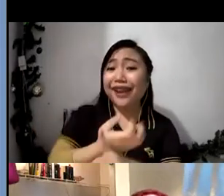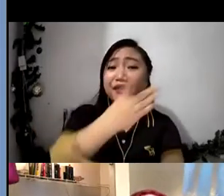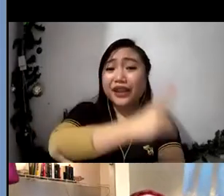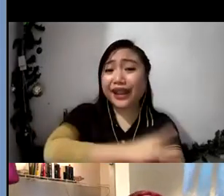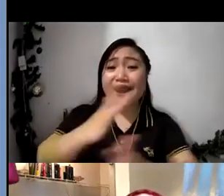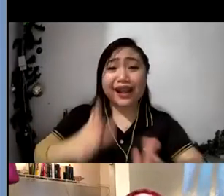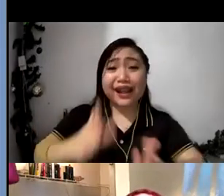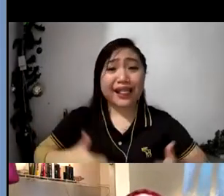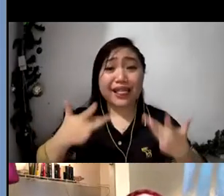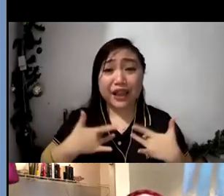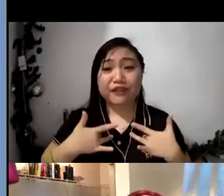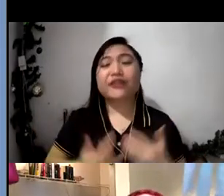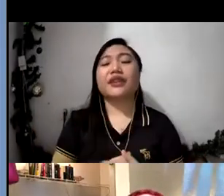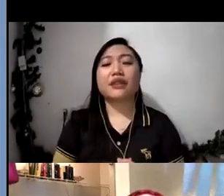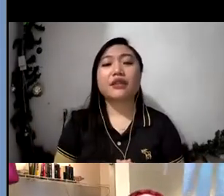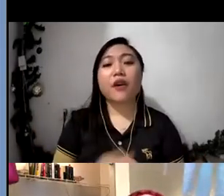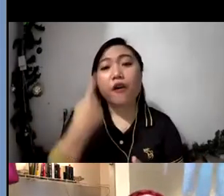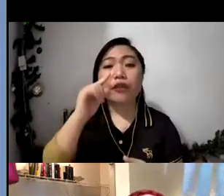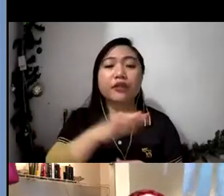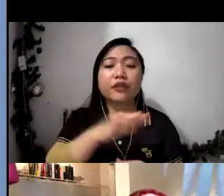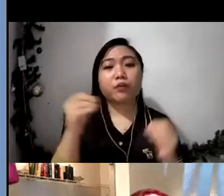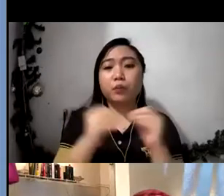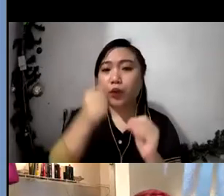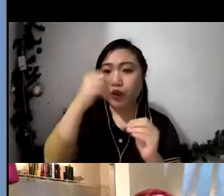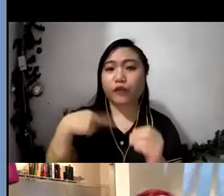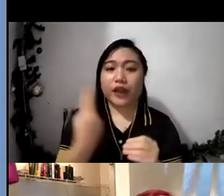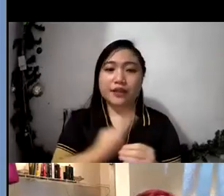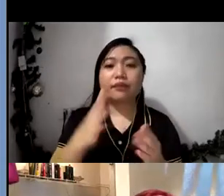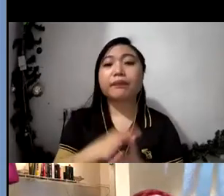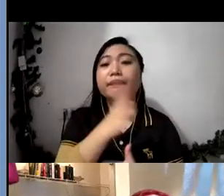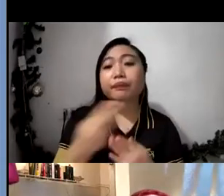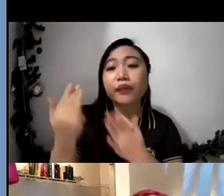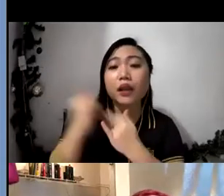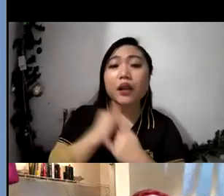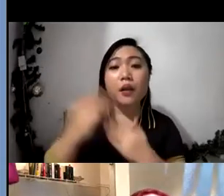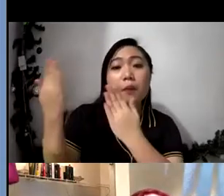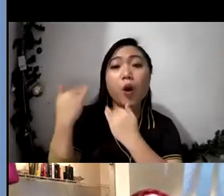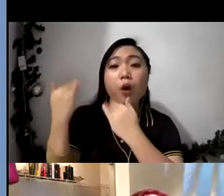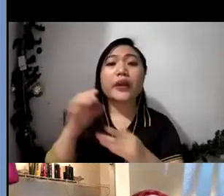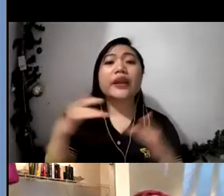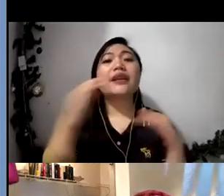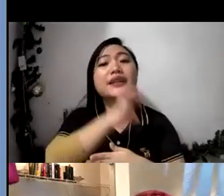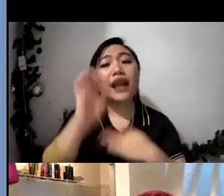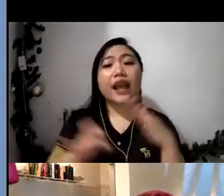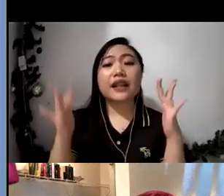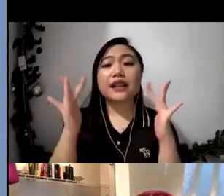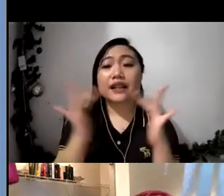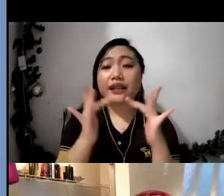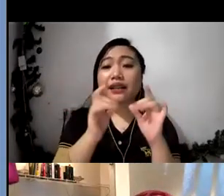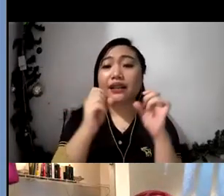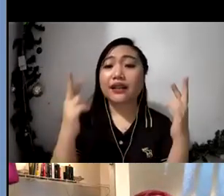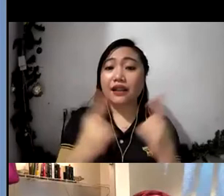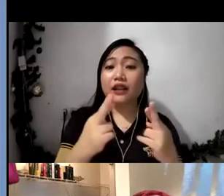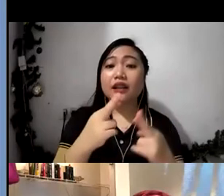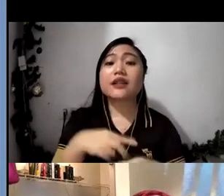everyday way of life for most of us. So I'm hoping that at the end of the session, for those of you who have